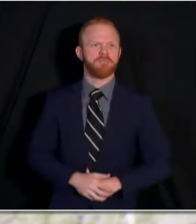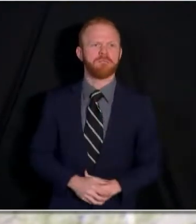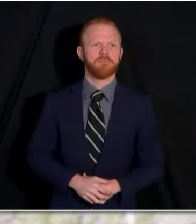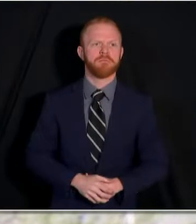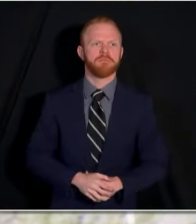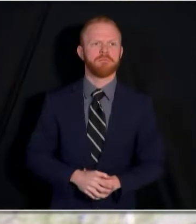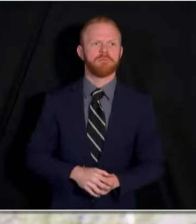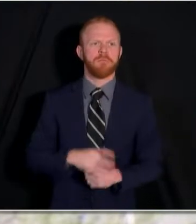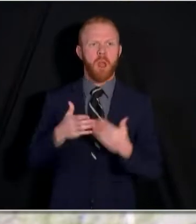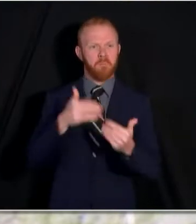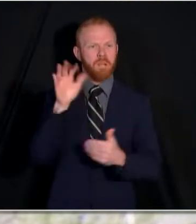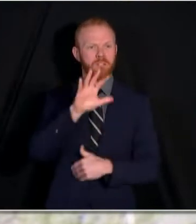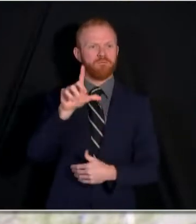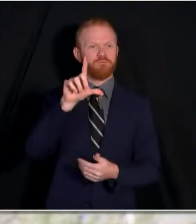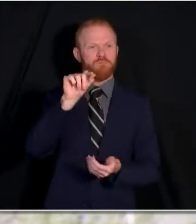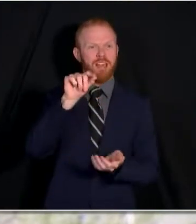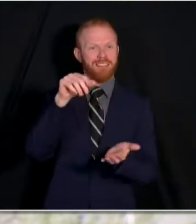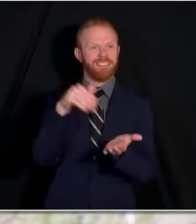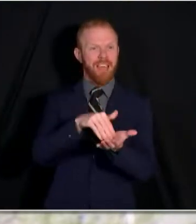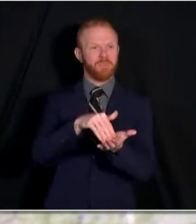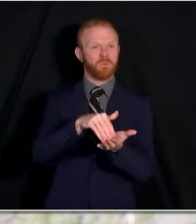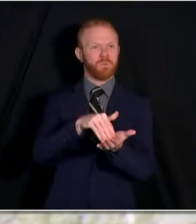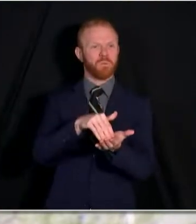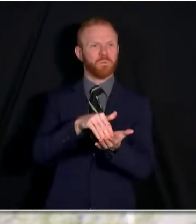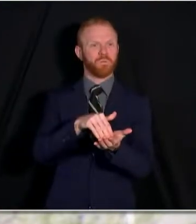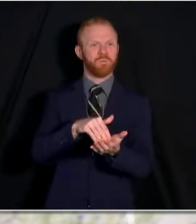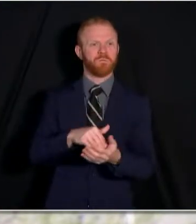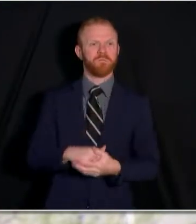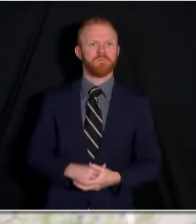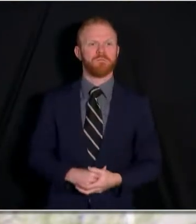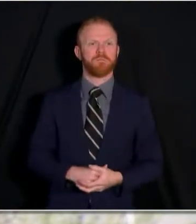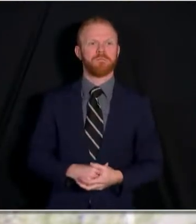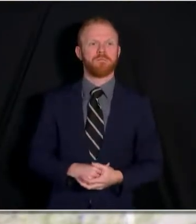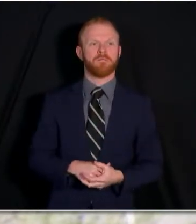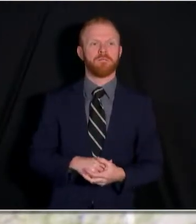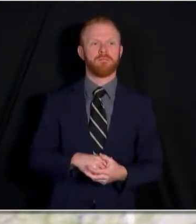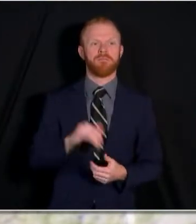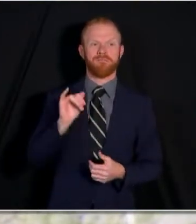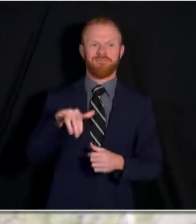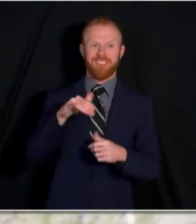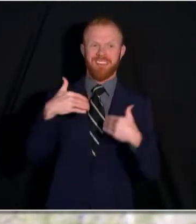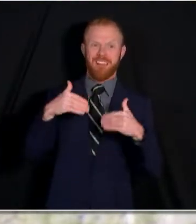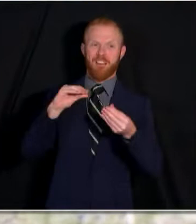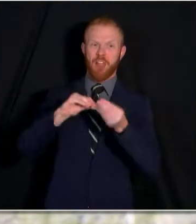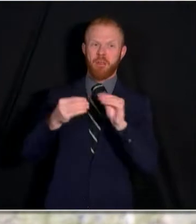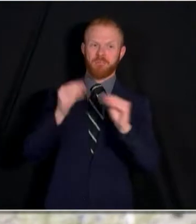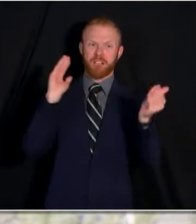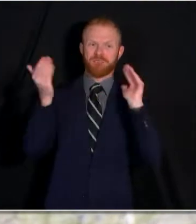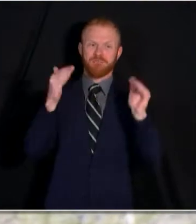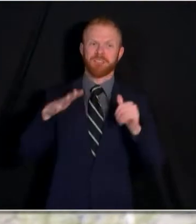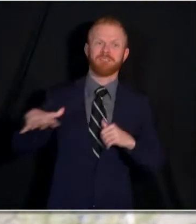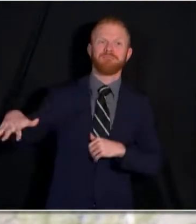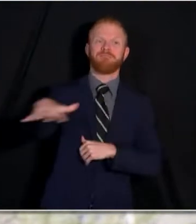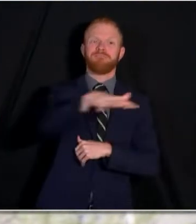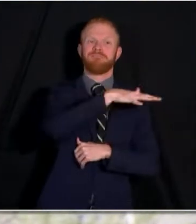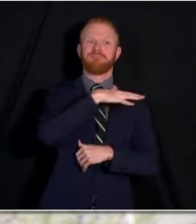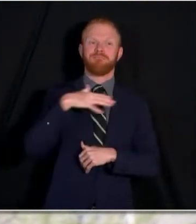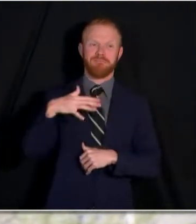20,000 per 100,000 residents. That compares to the countywide case rate of